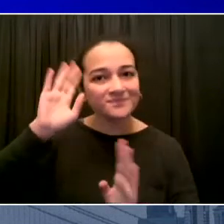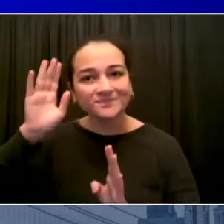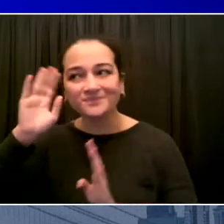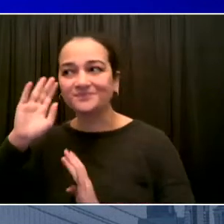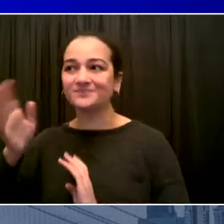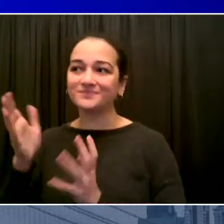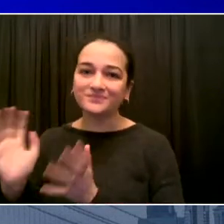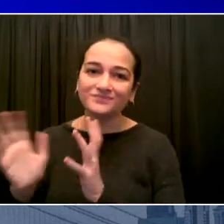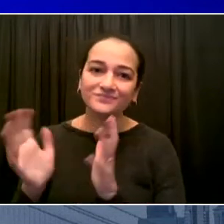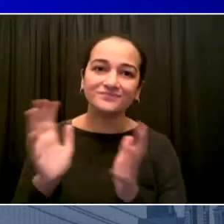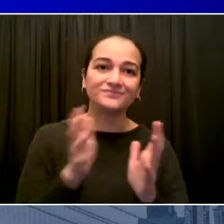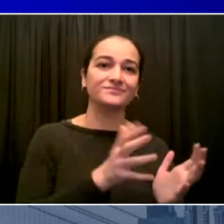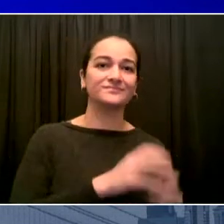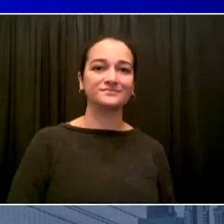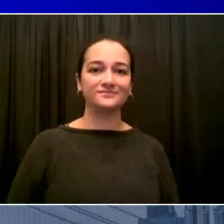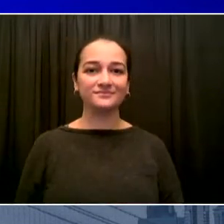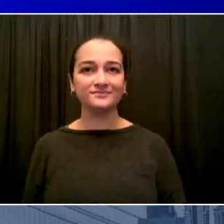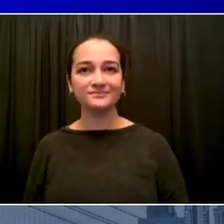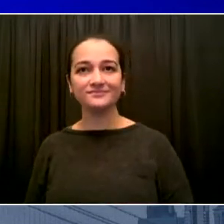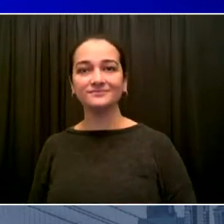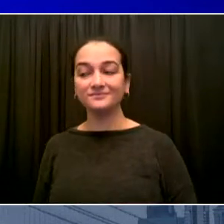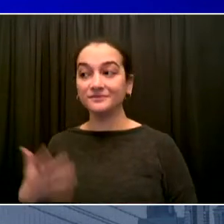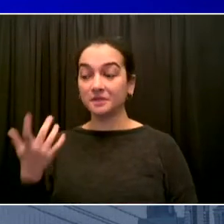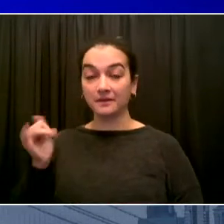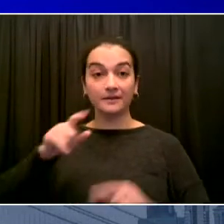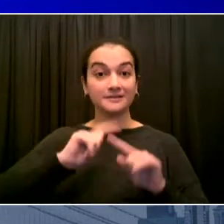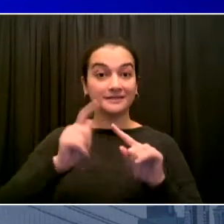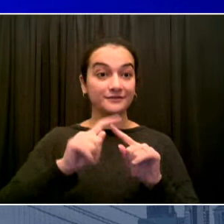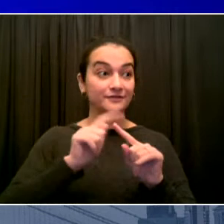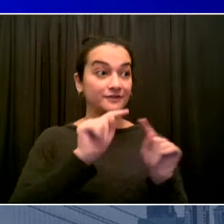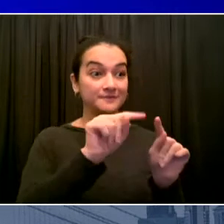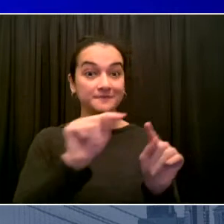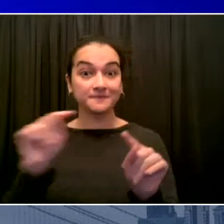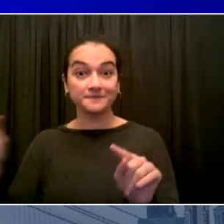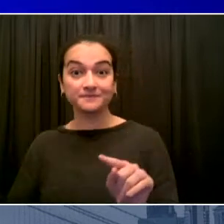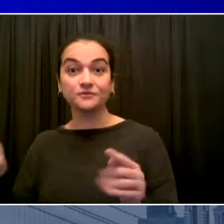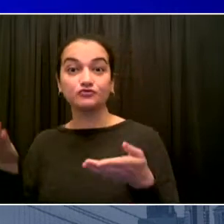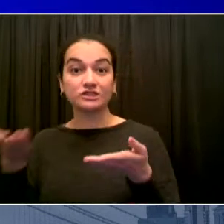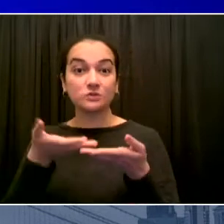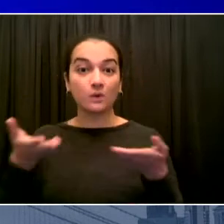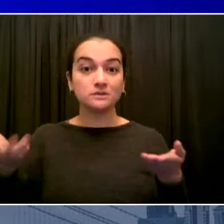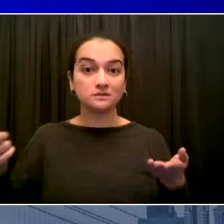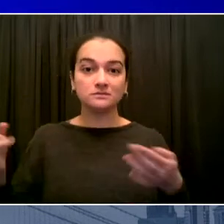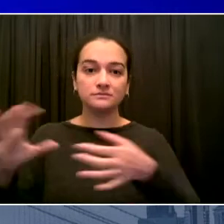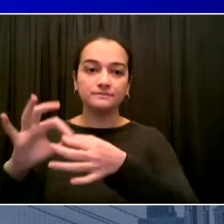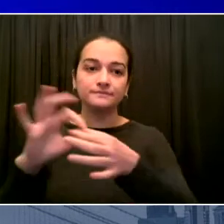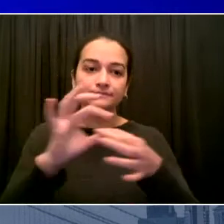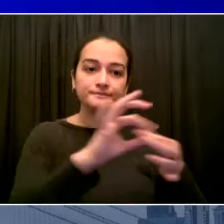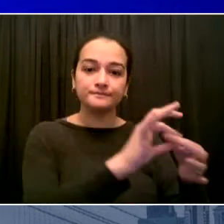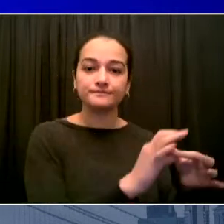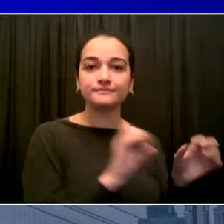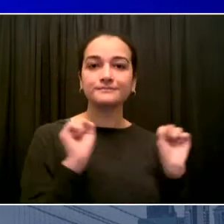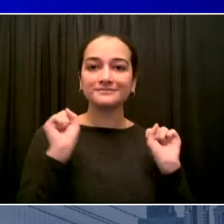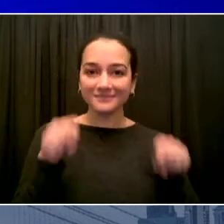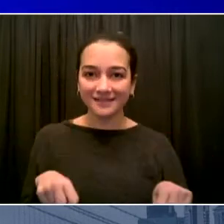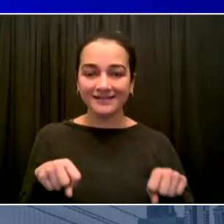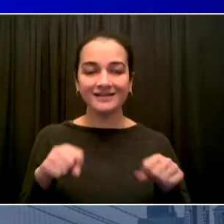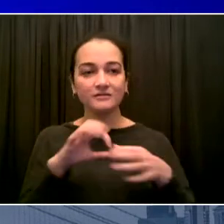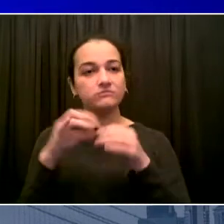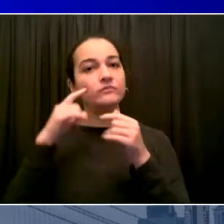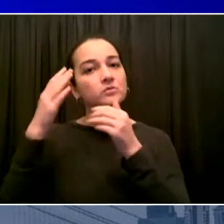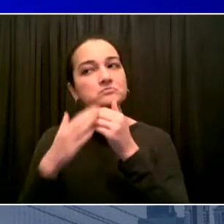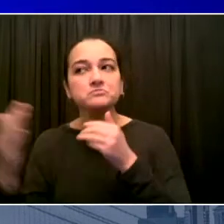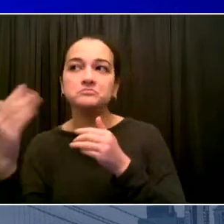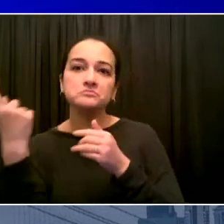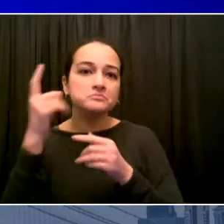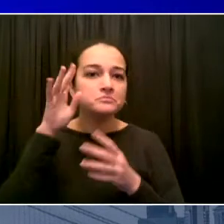borough. So now we're going to focus on what we talk about every single day, bringing the city back strong.